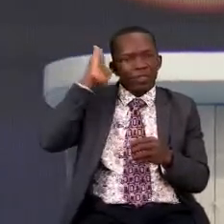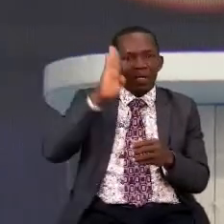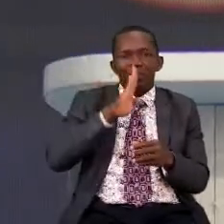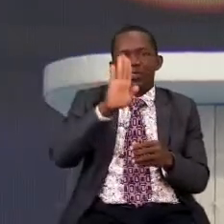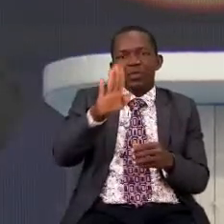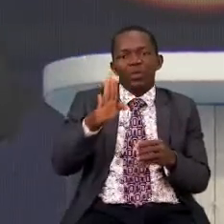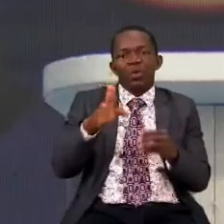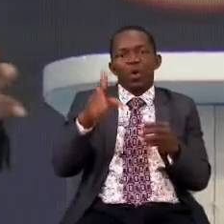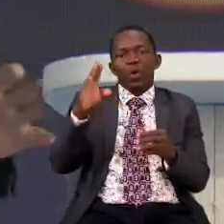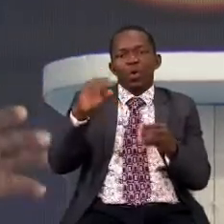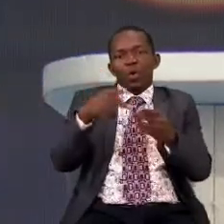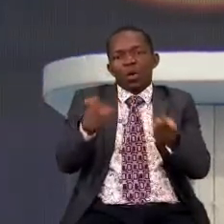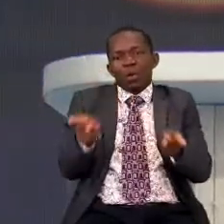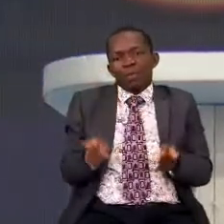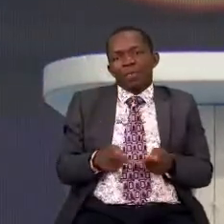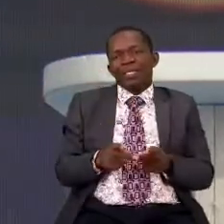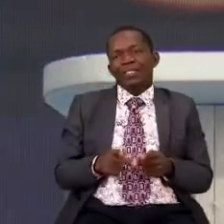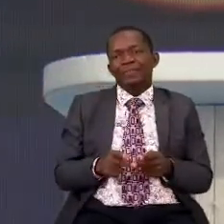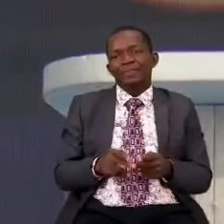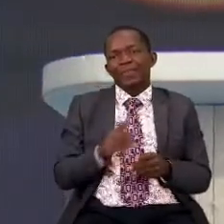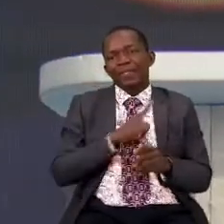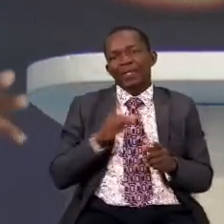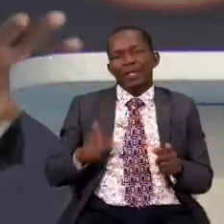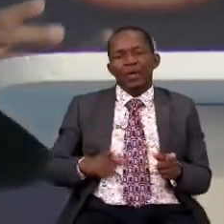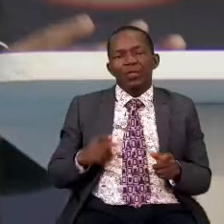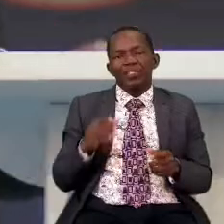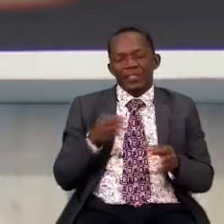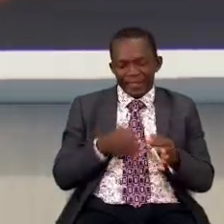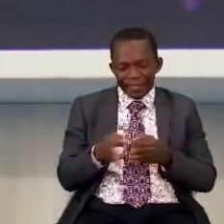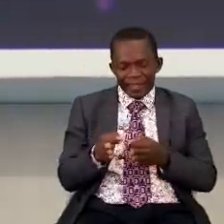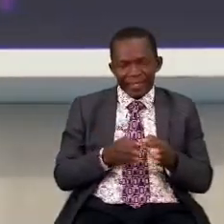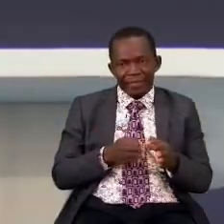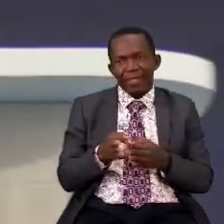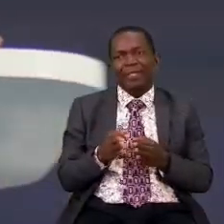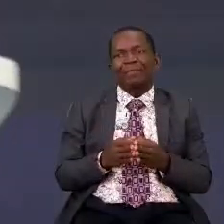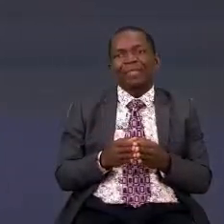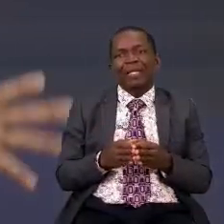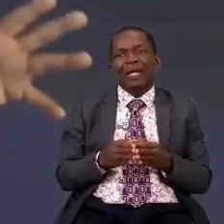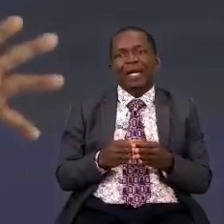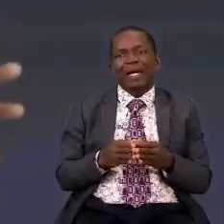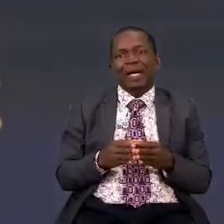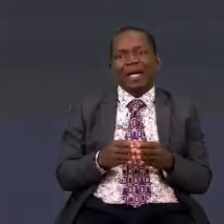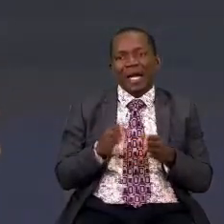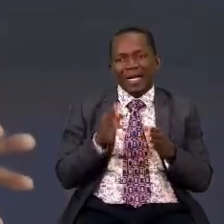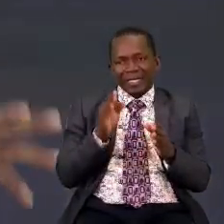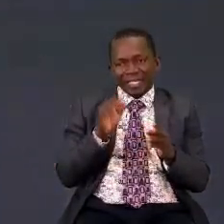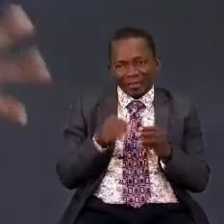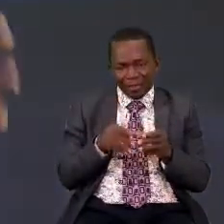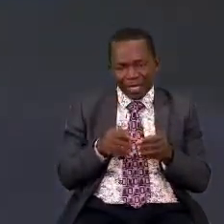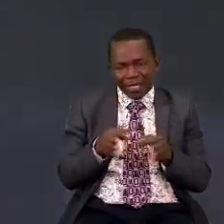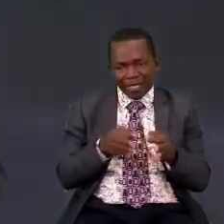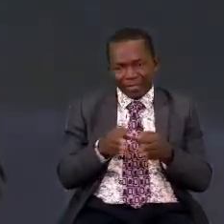and dictated the perimeter of the ministry of the conquest